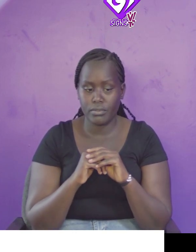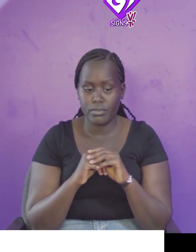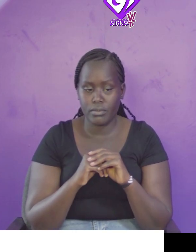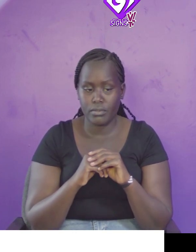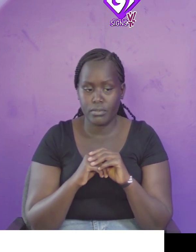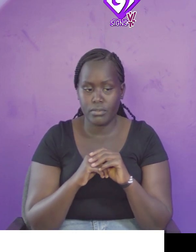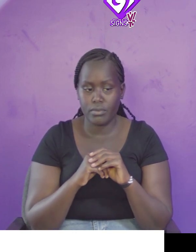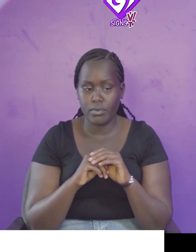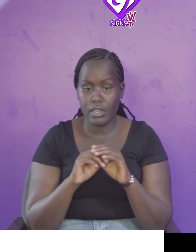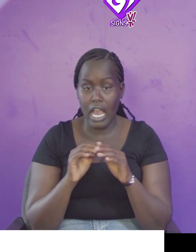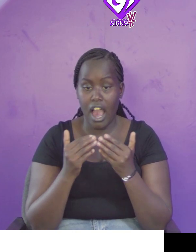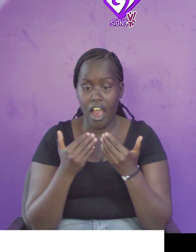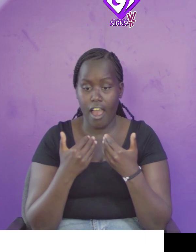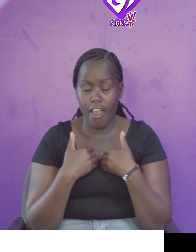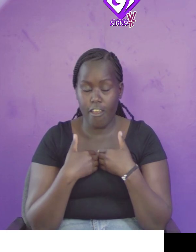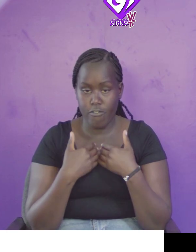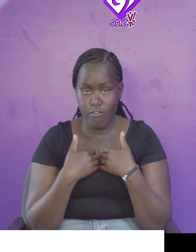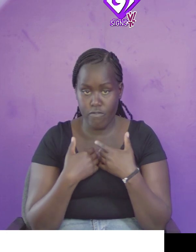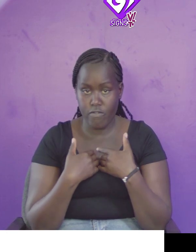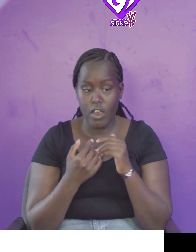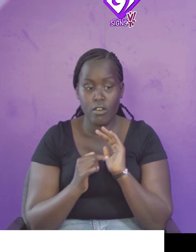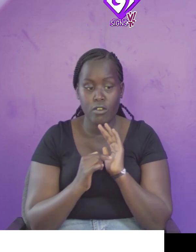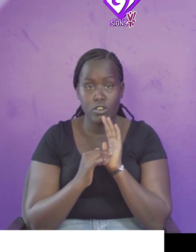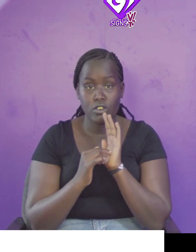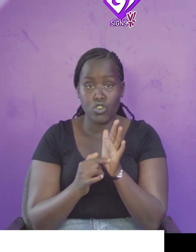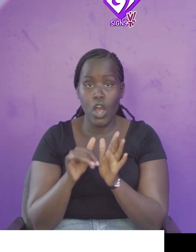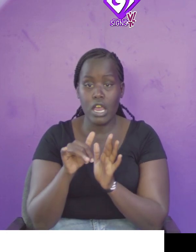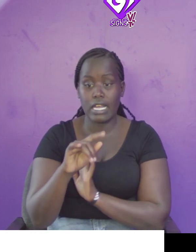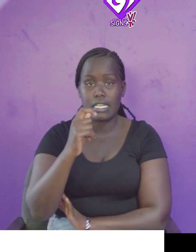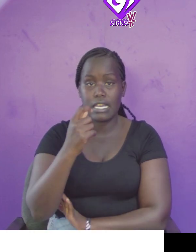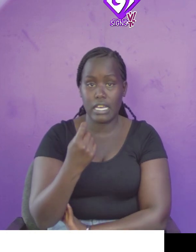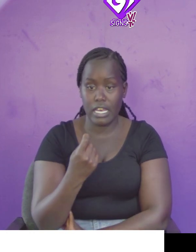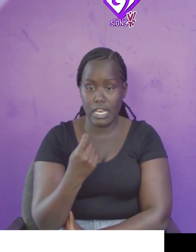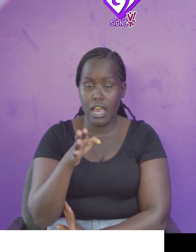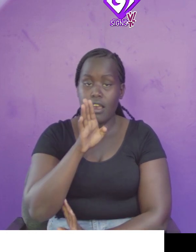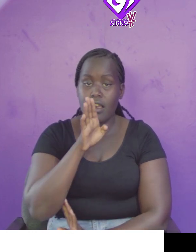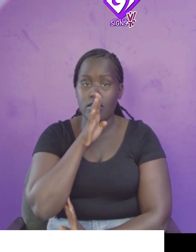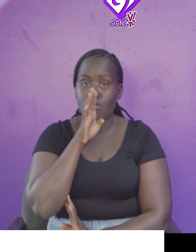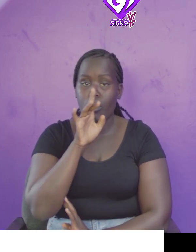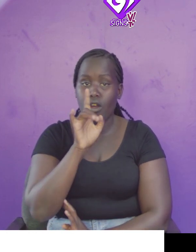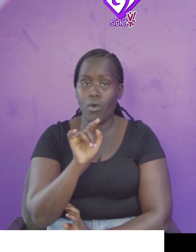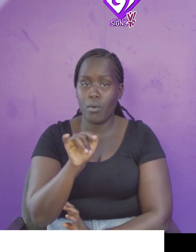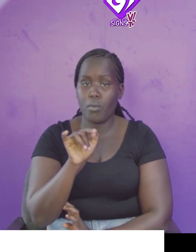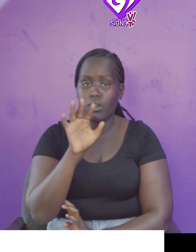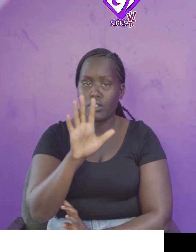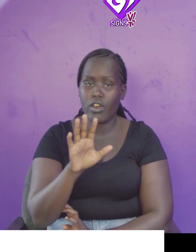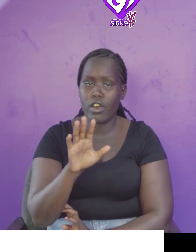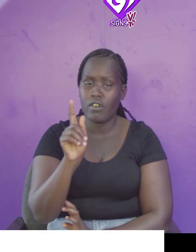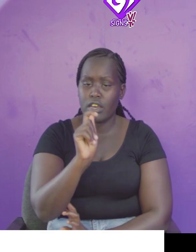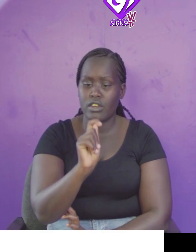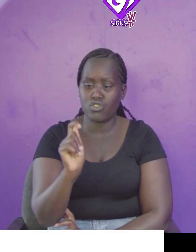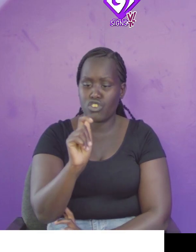I have indicated that Kenya is borrowing 1.25 trillion shillings every